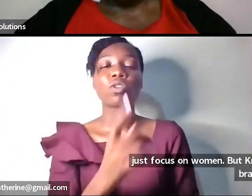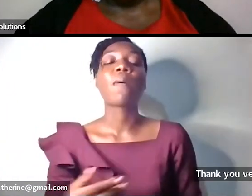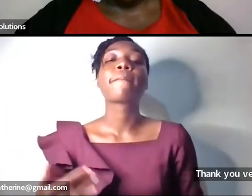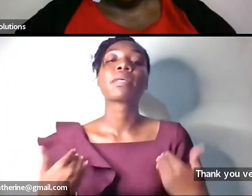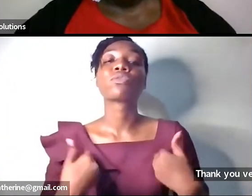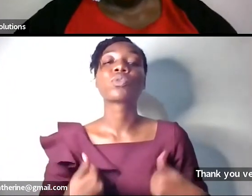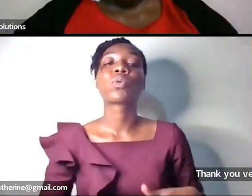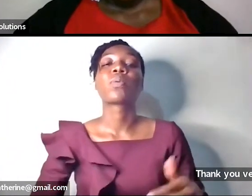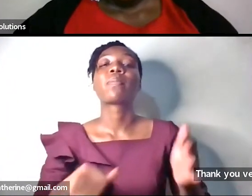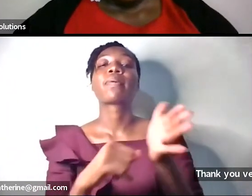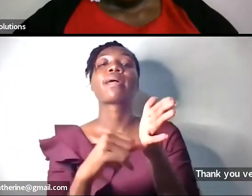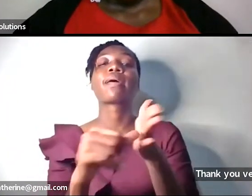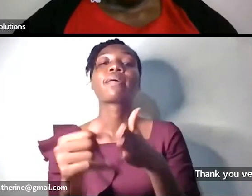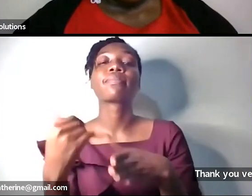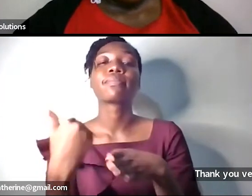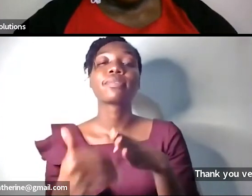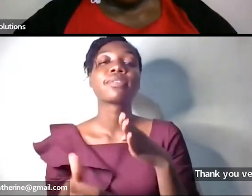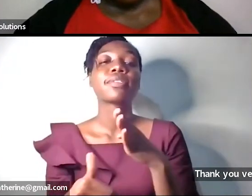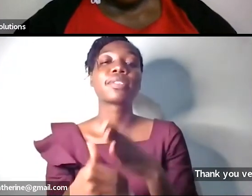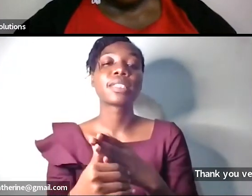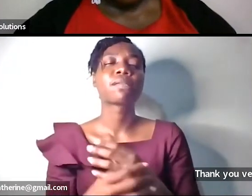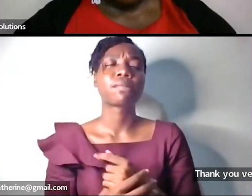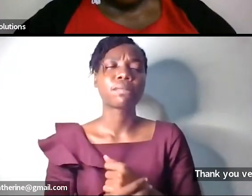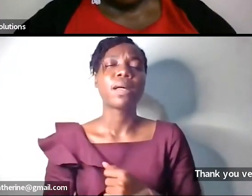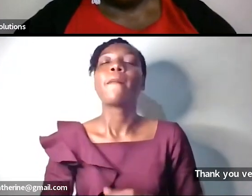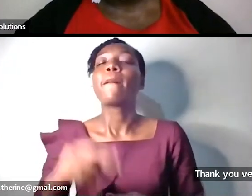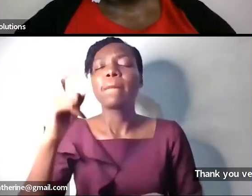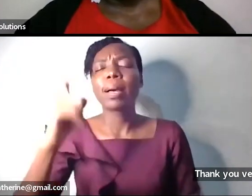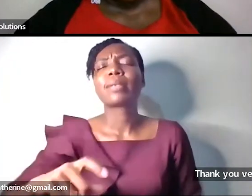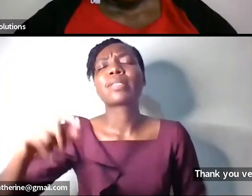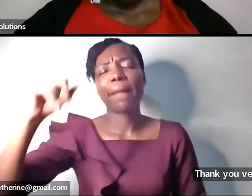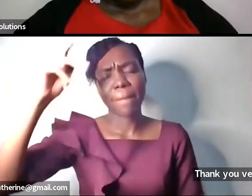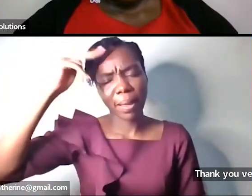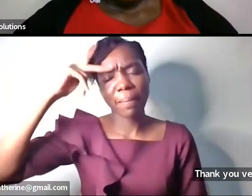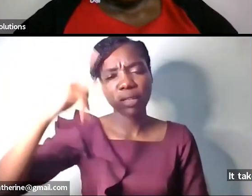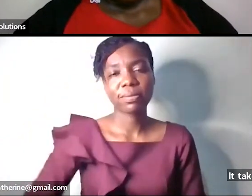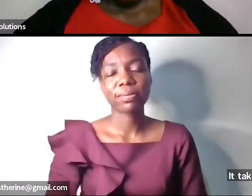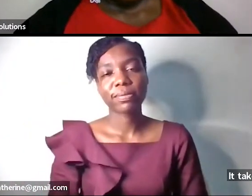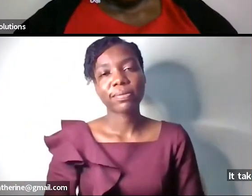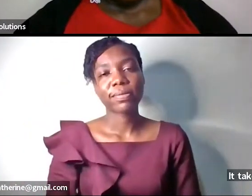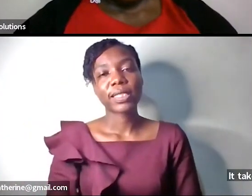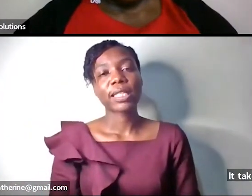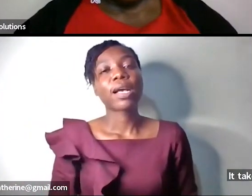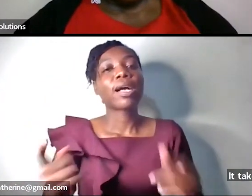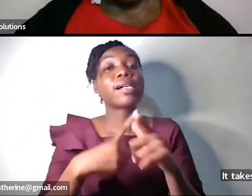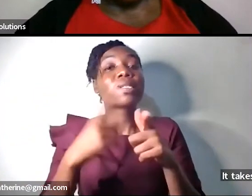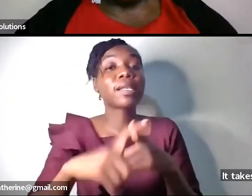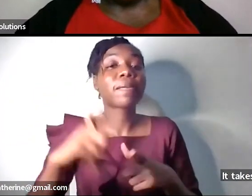it takes a lot of purpose. and determination to do